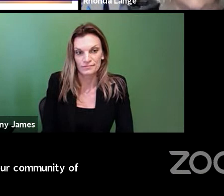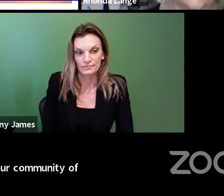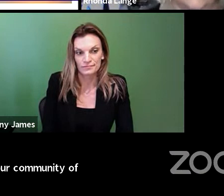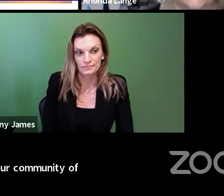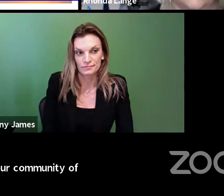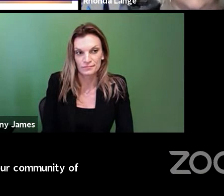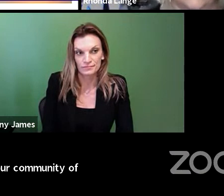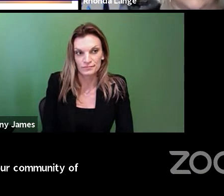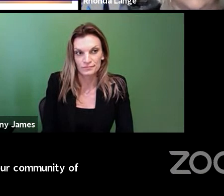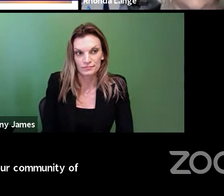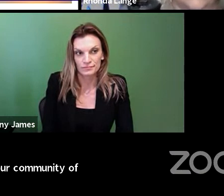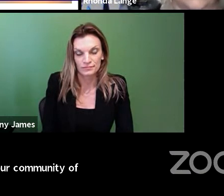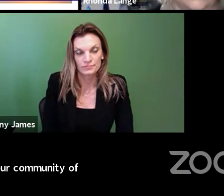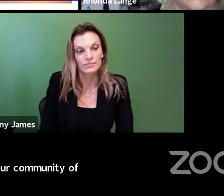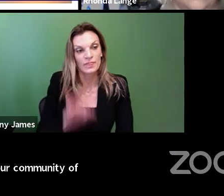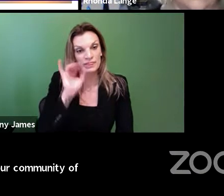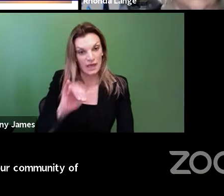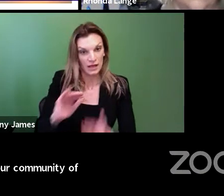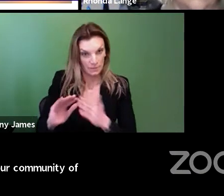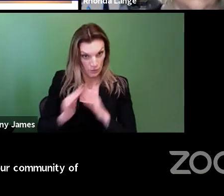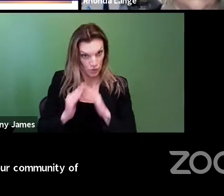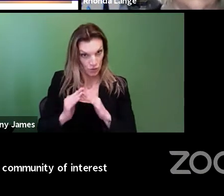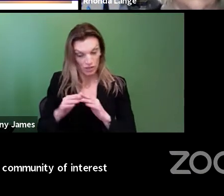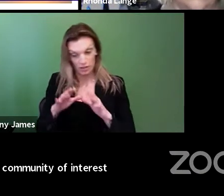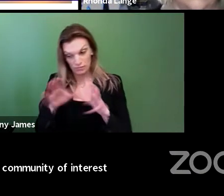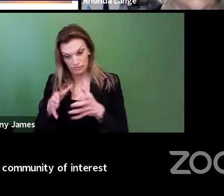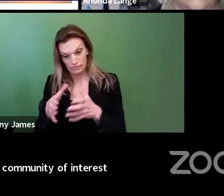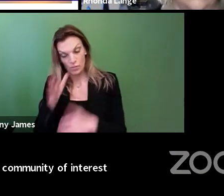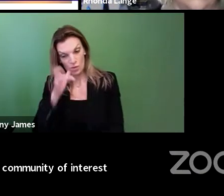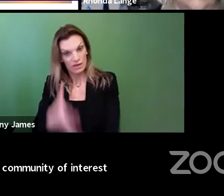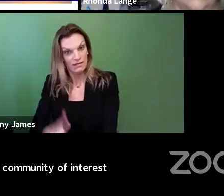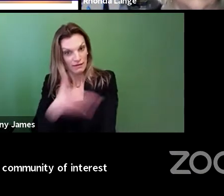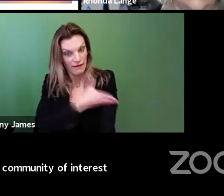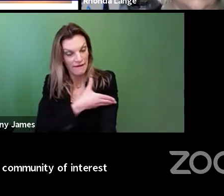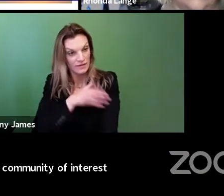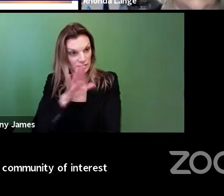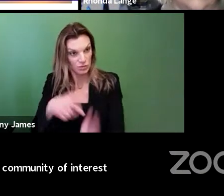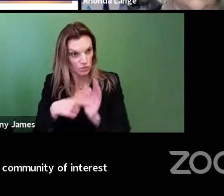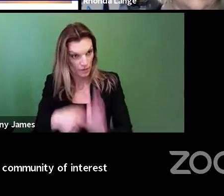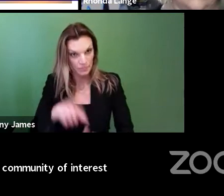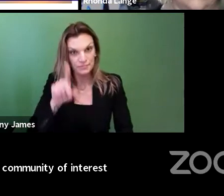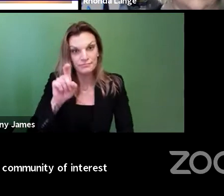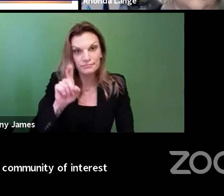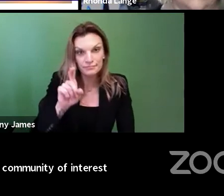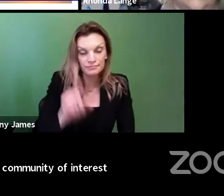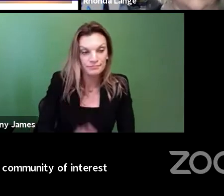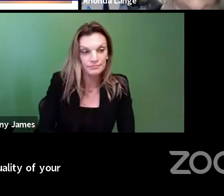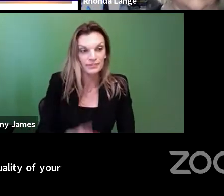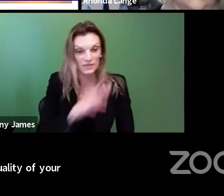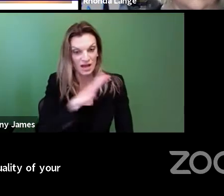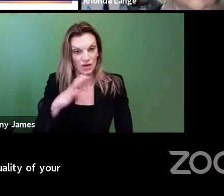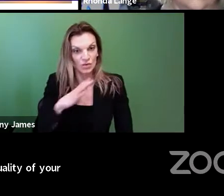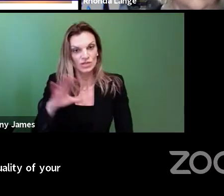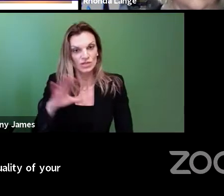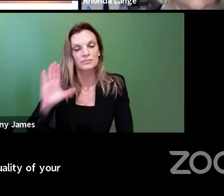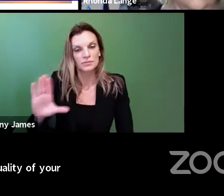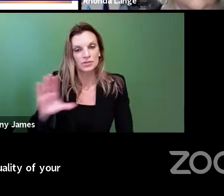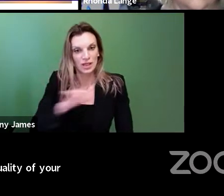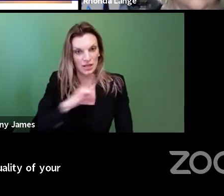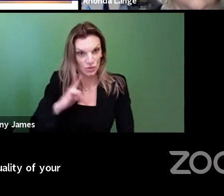of interest together enhance the quality of your representation in Congress or the Michigan